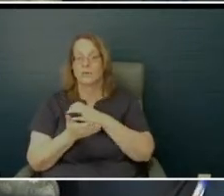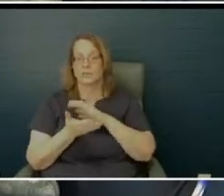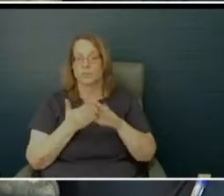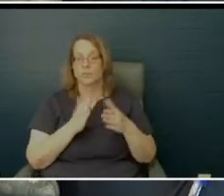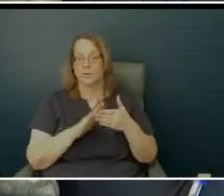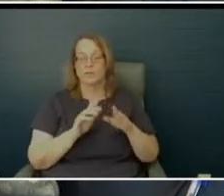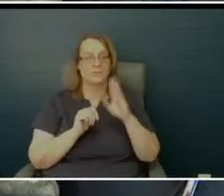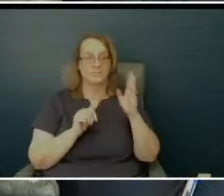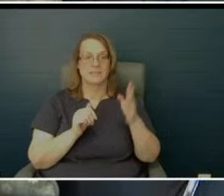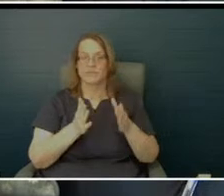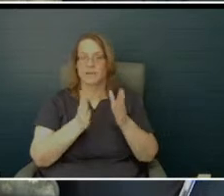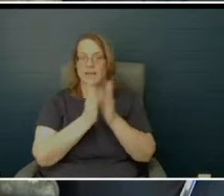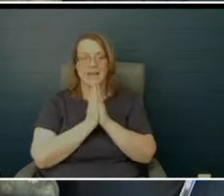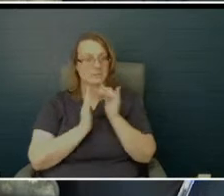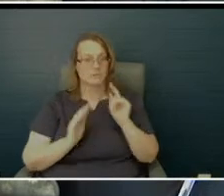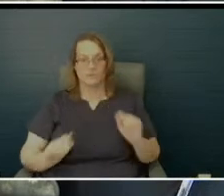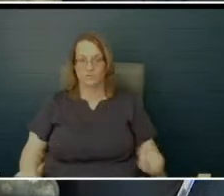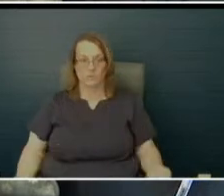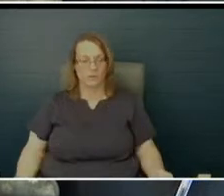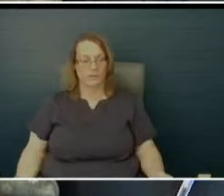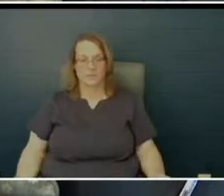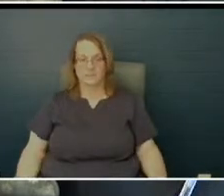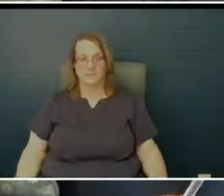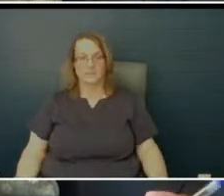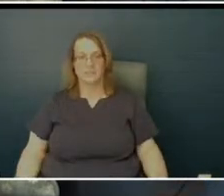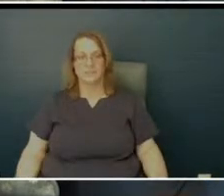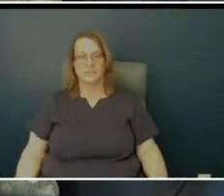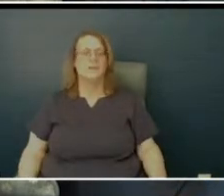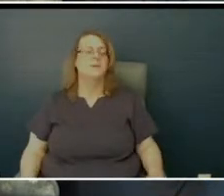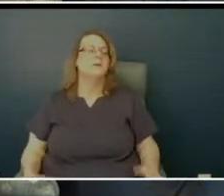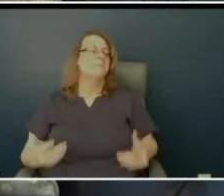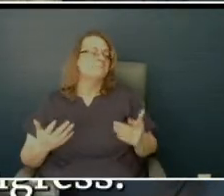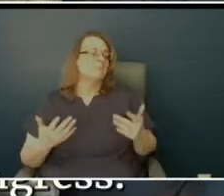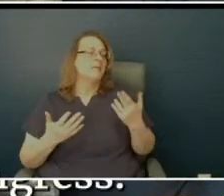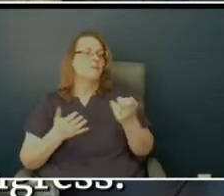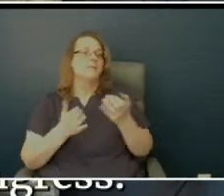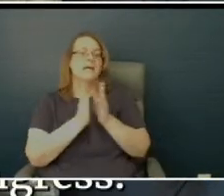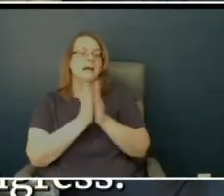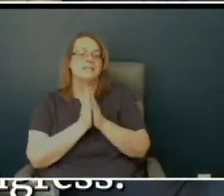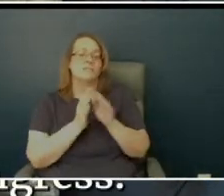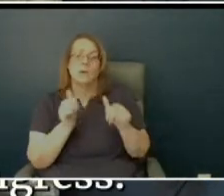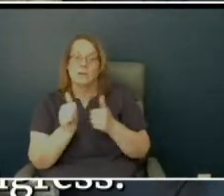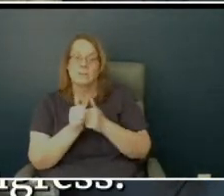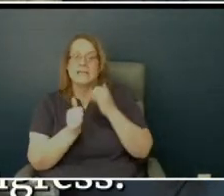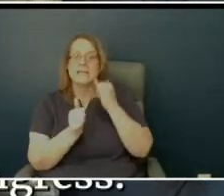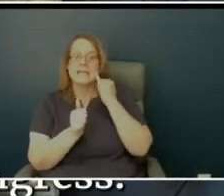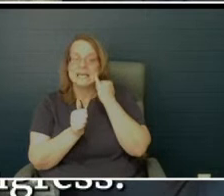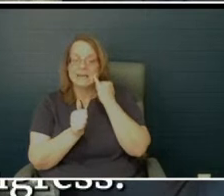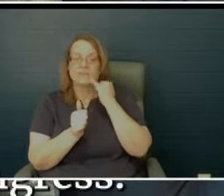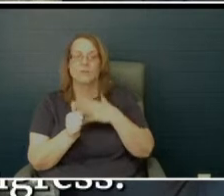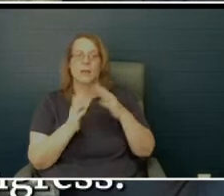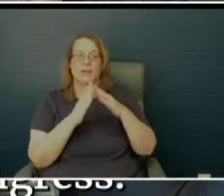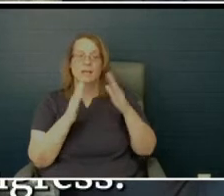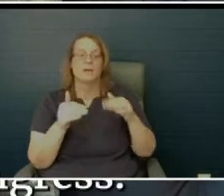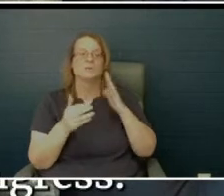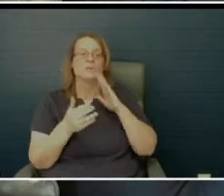one. It was more for an update on whether the White House is going to pardon members of Congress.